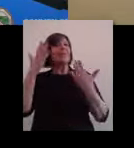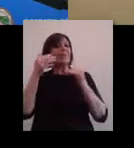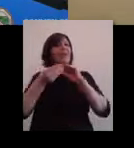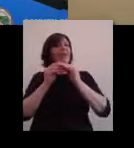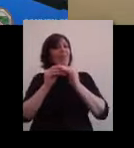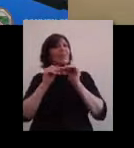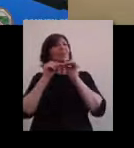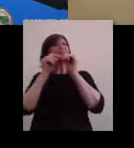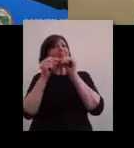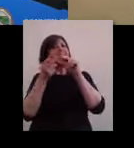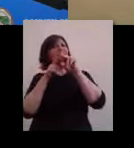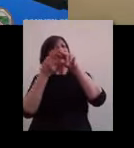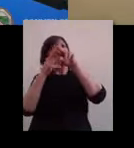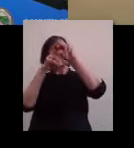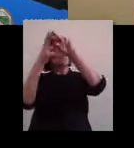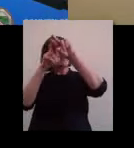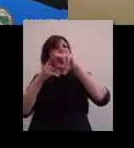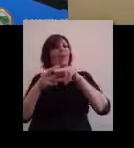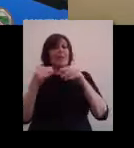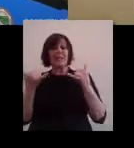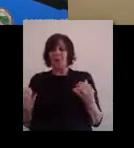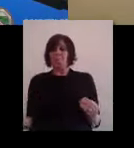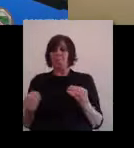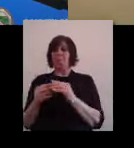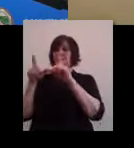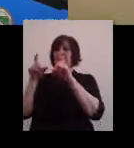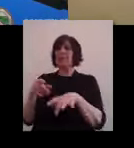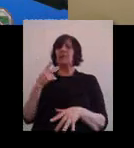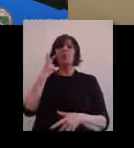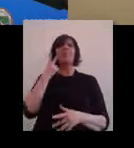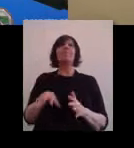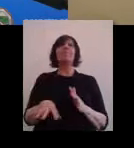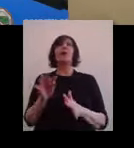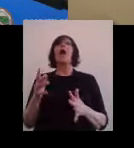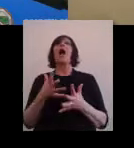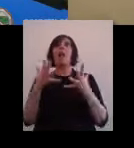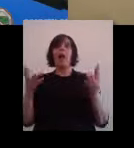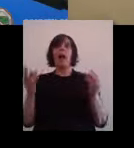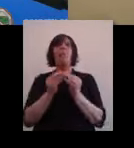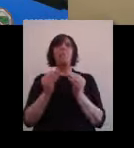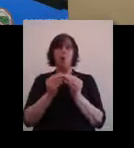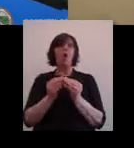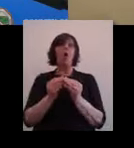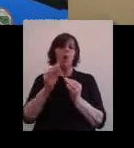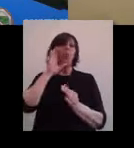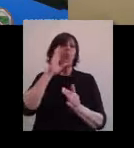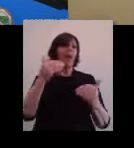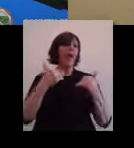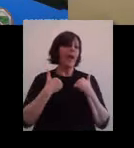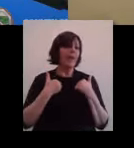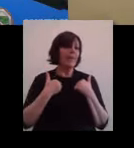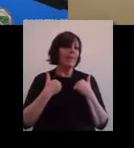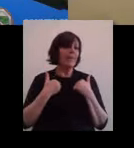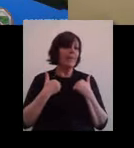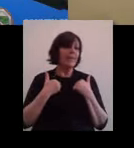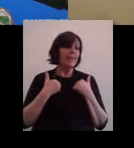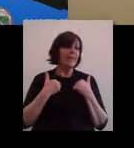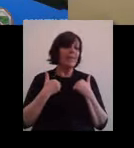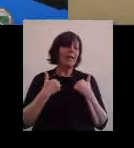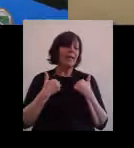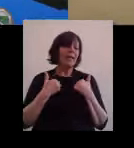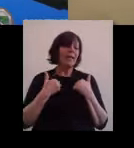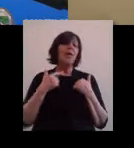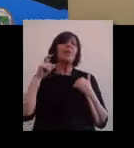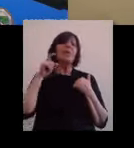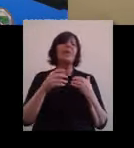we're going to be ramping up testing, we're going to find out a lot more people in our community have it. And only more days of data will give us the information that we